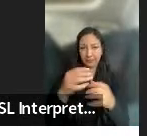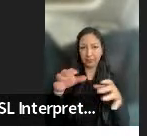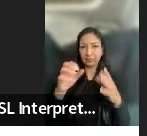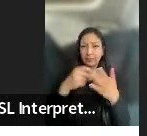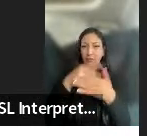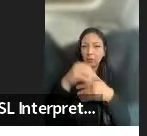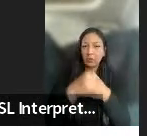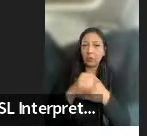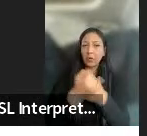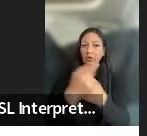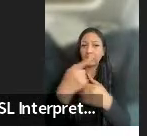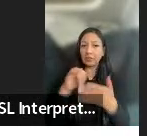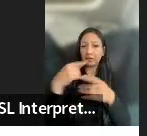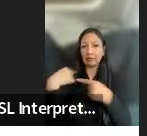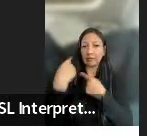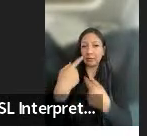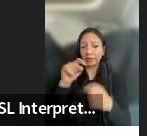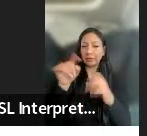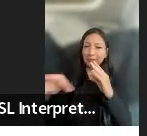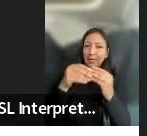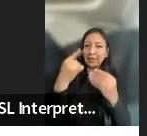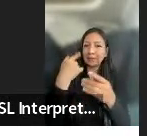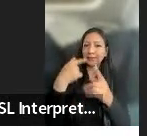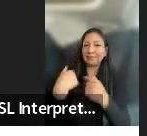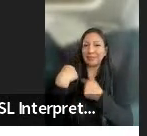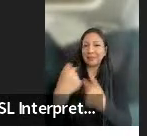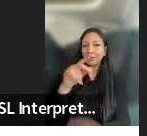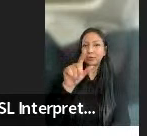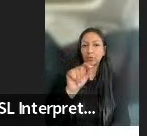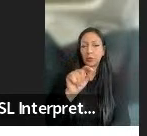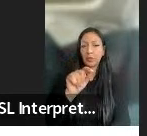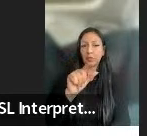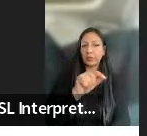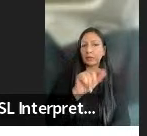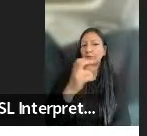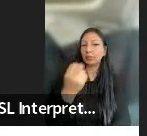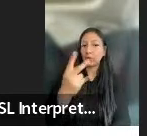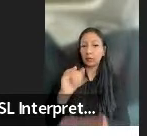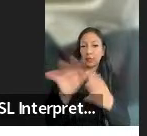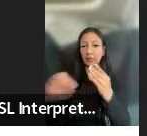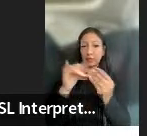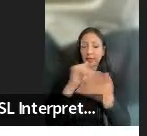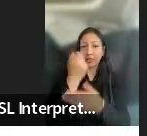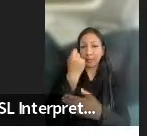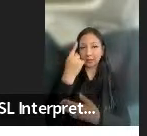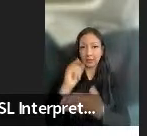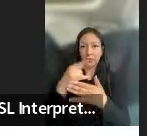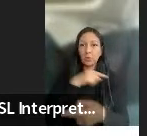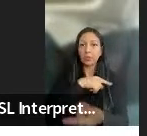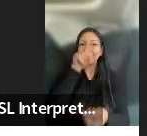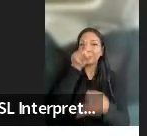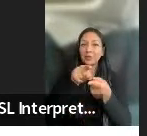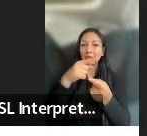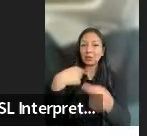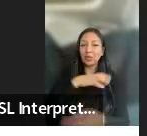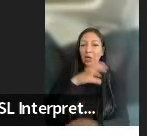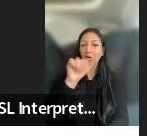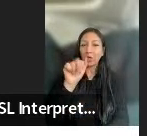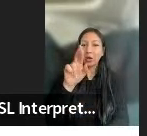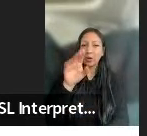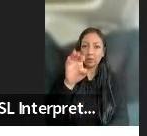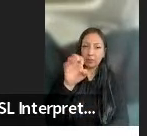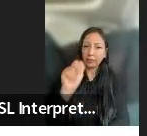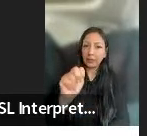have happened since 2012. Those include the realization that we need to reduce our carbon emissions coming from the Paris